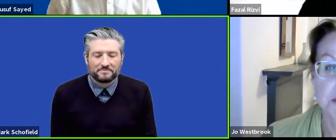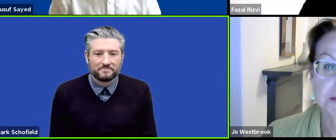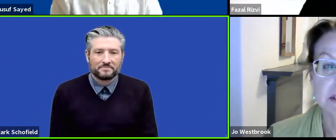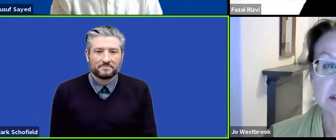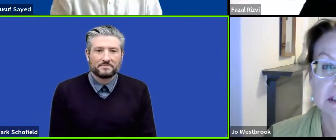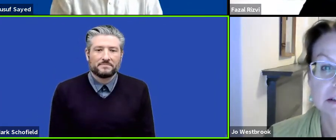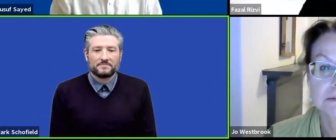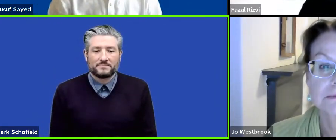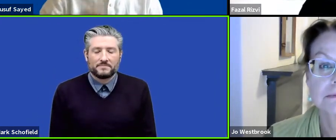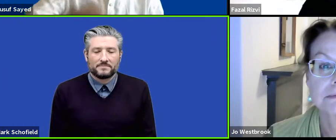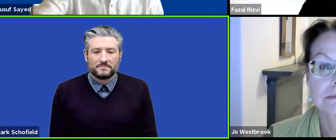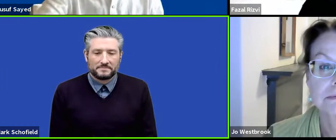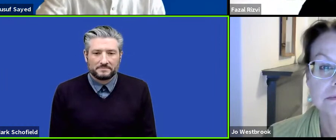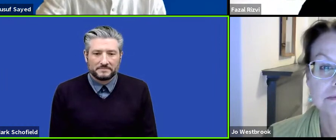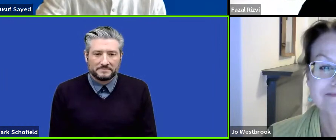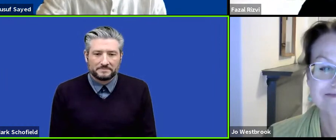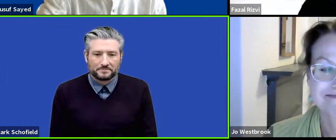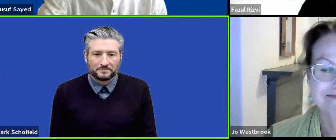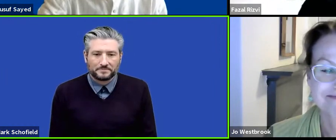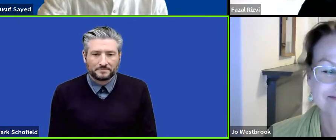Yusuf, you're muted.